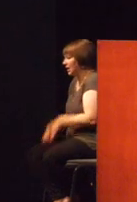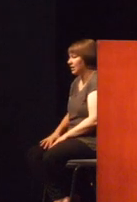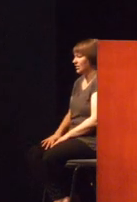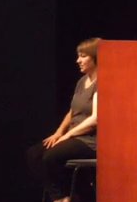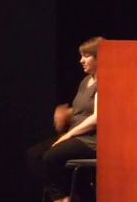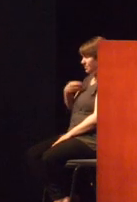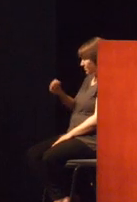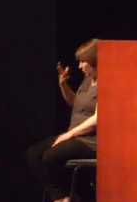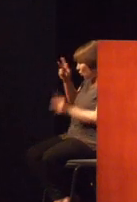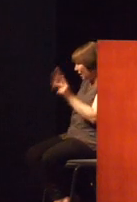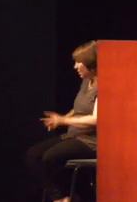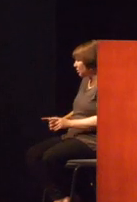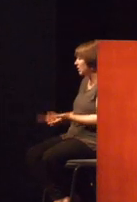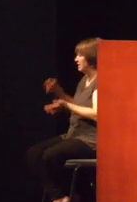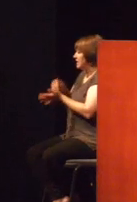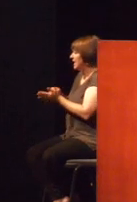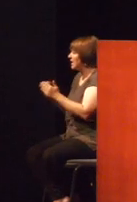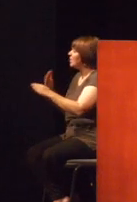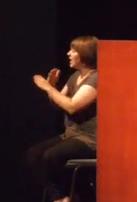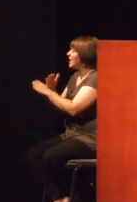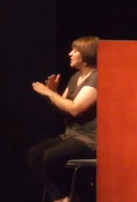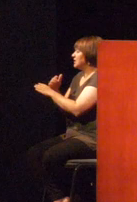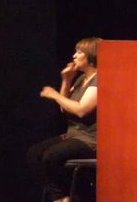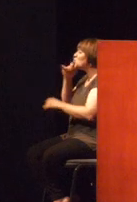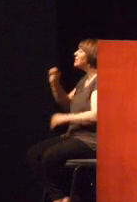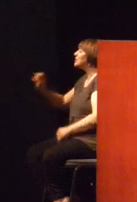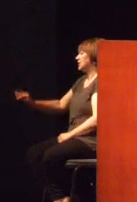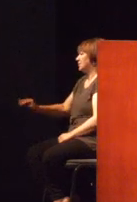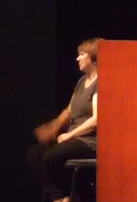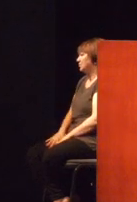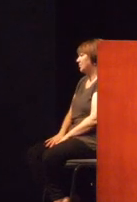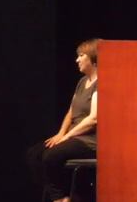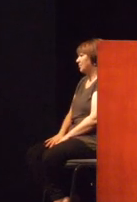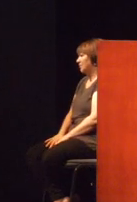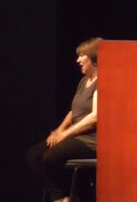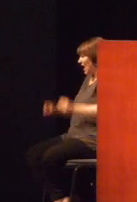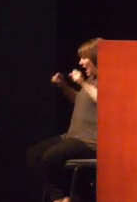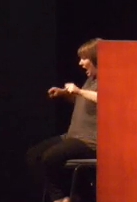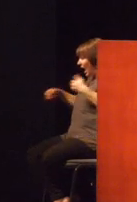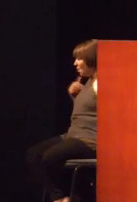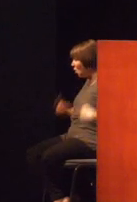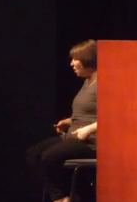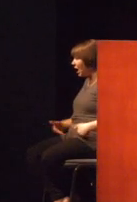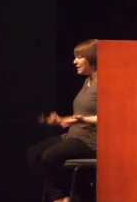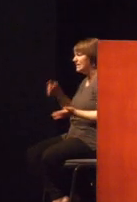where white people stand up against racism. And it's a place where able-bodied people